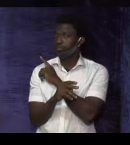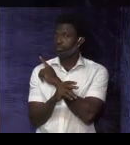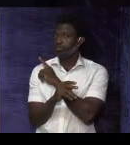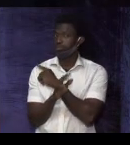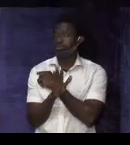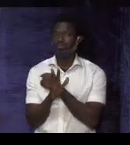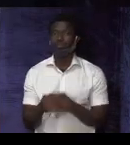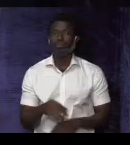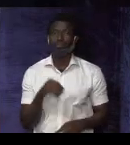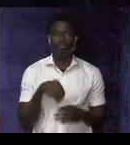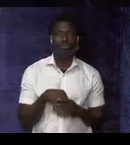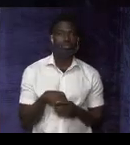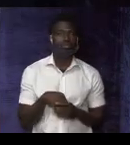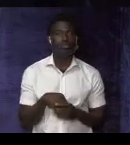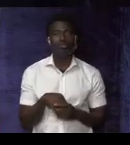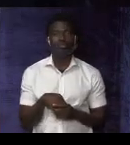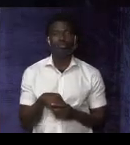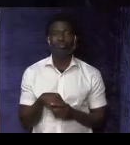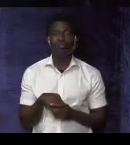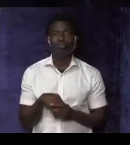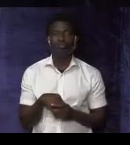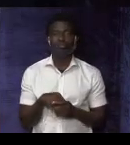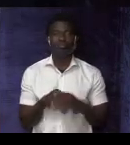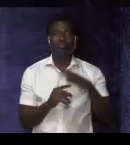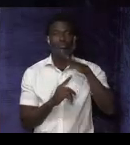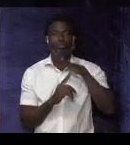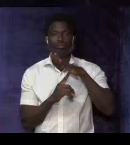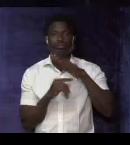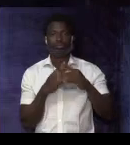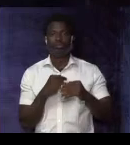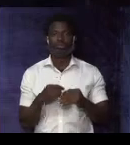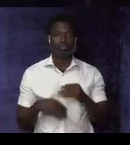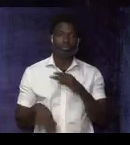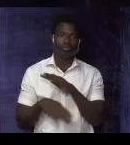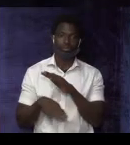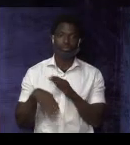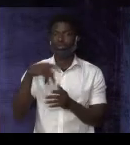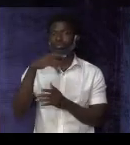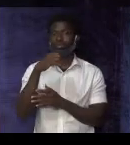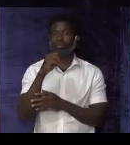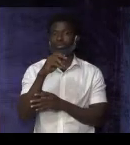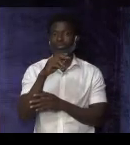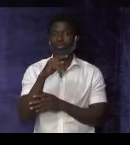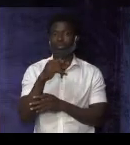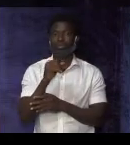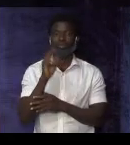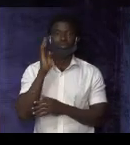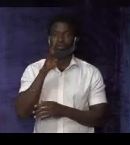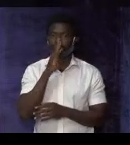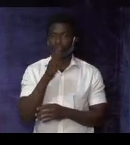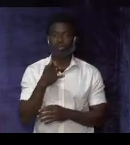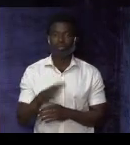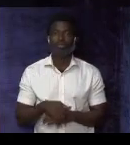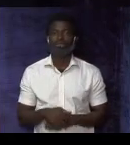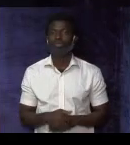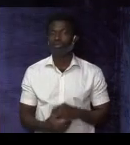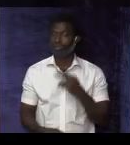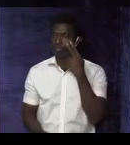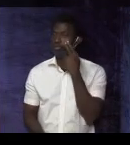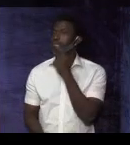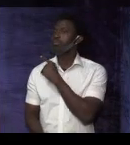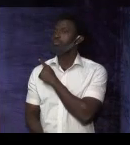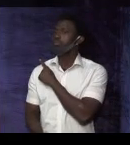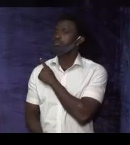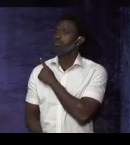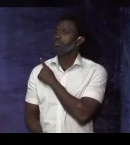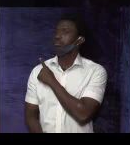4, 5. Then a pentagon must be at the top and a pentagon must be at the bottom. So I'll put one pentagon here.